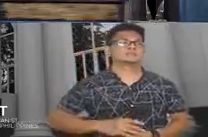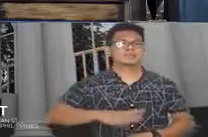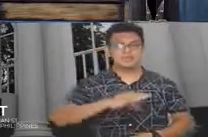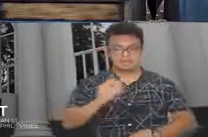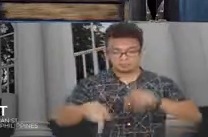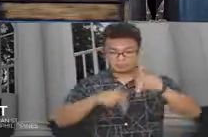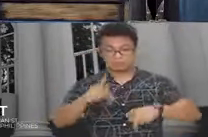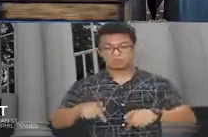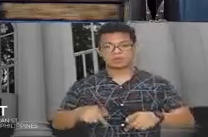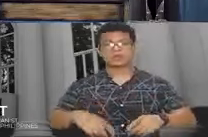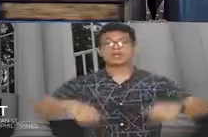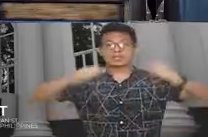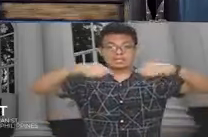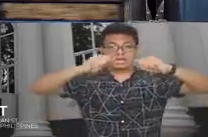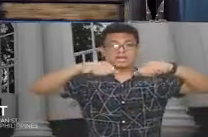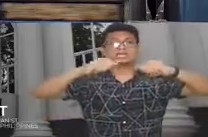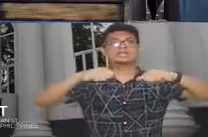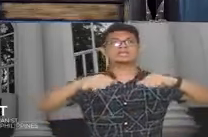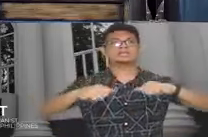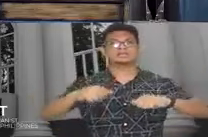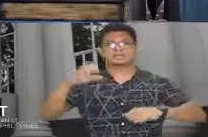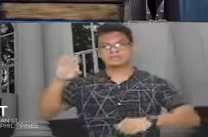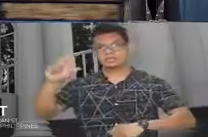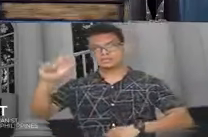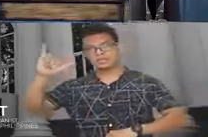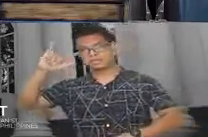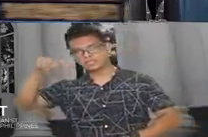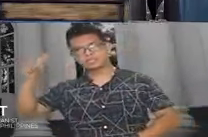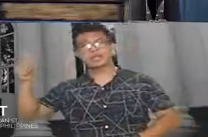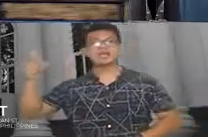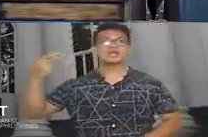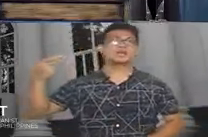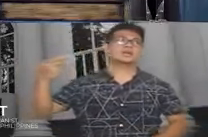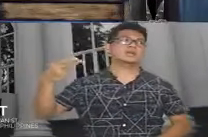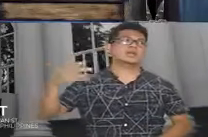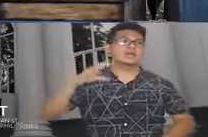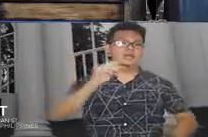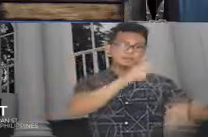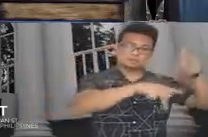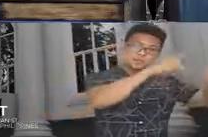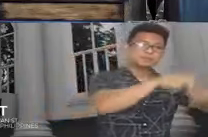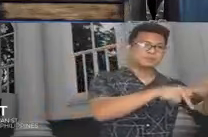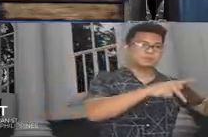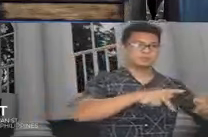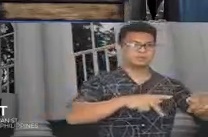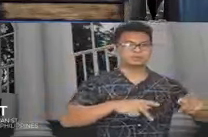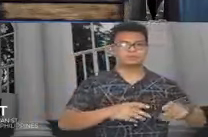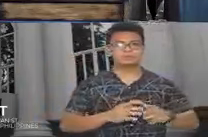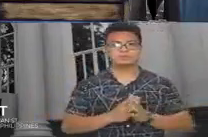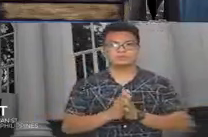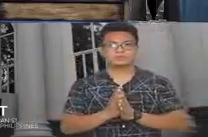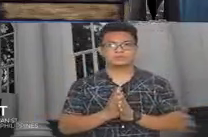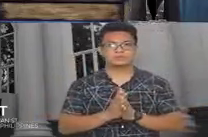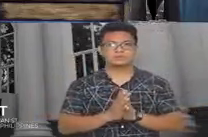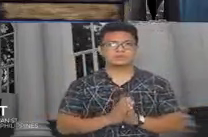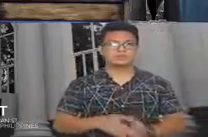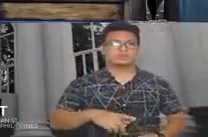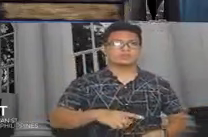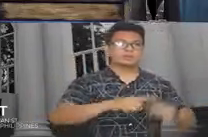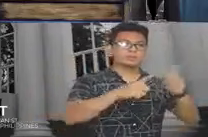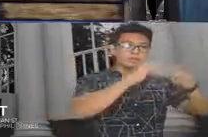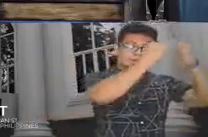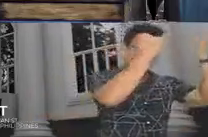saying, morning upon the, O Baal, hear us. But there was no voice, nor any that